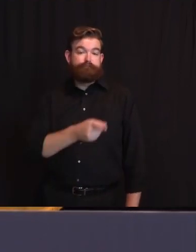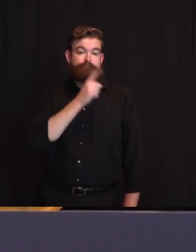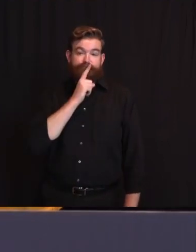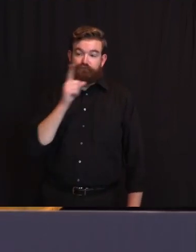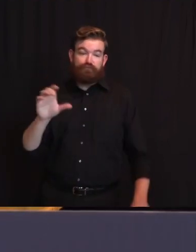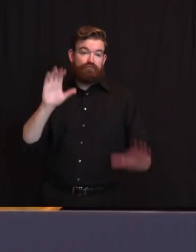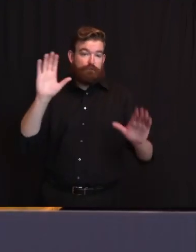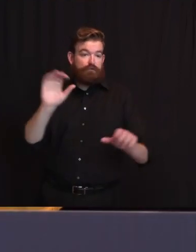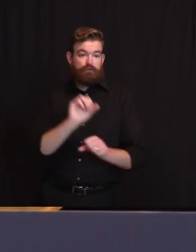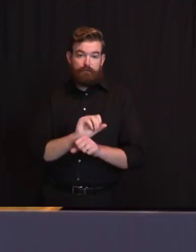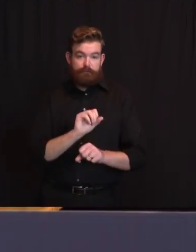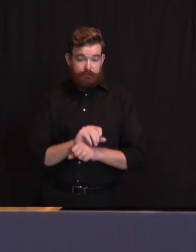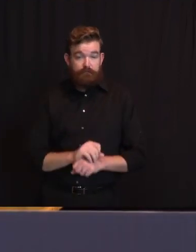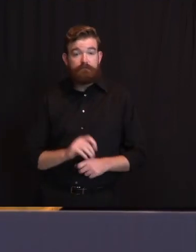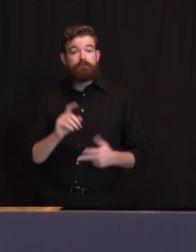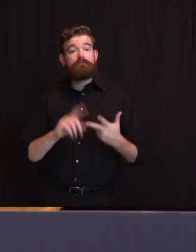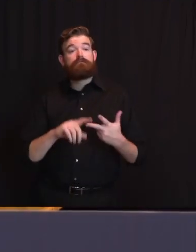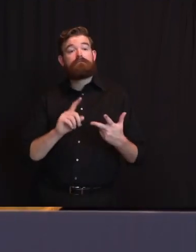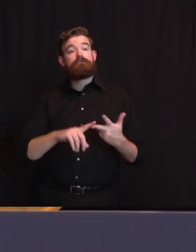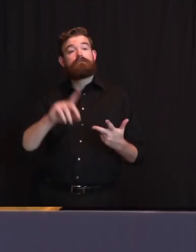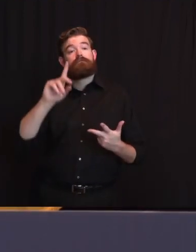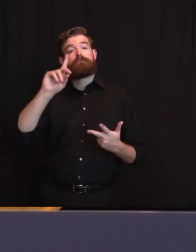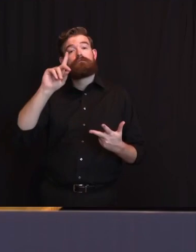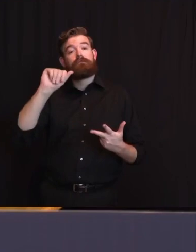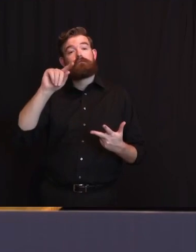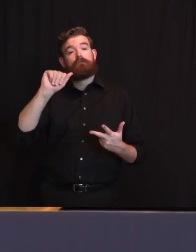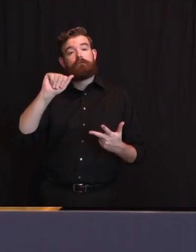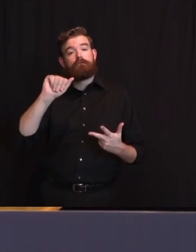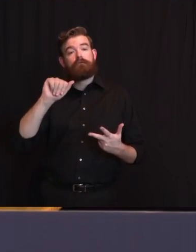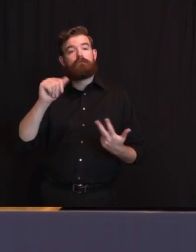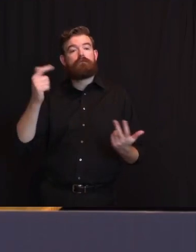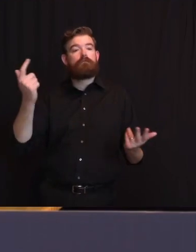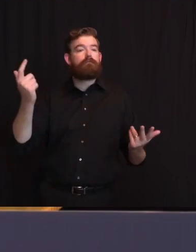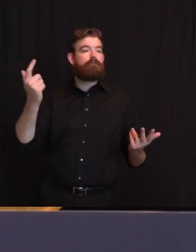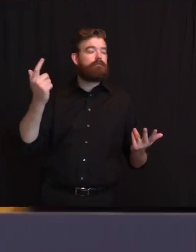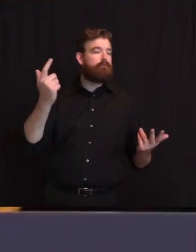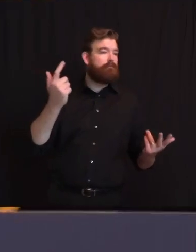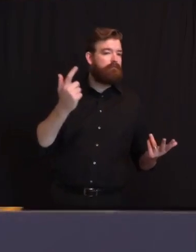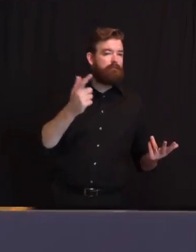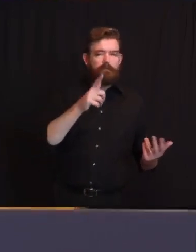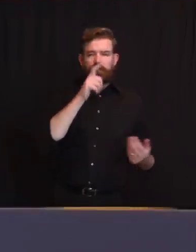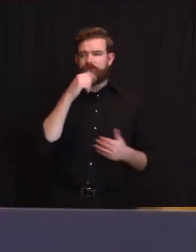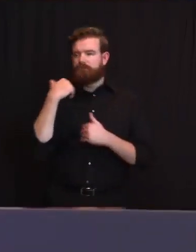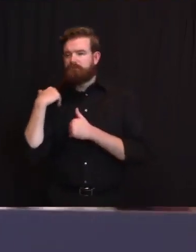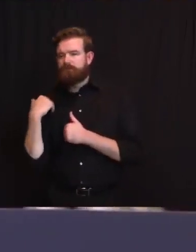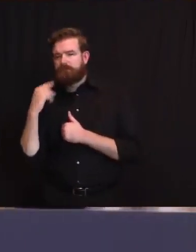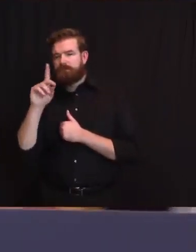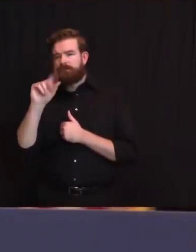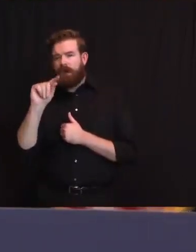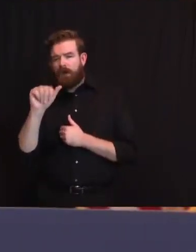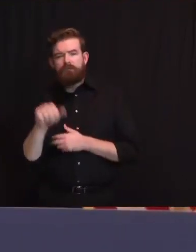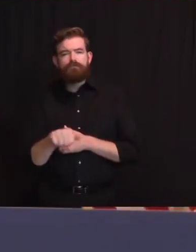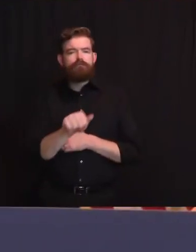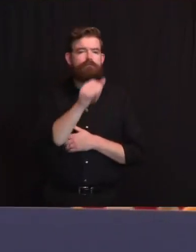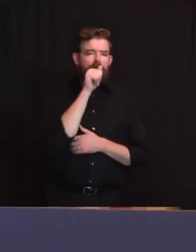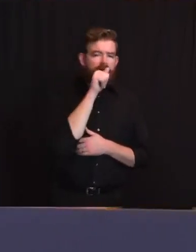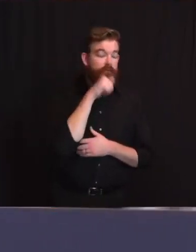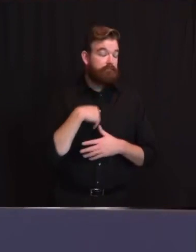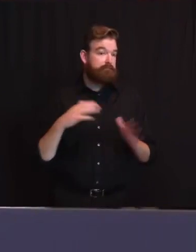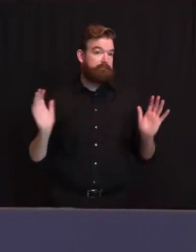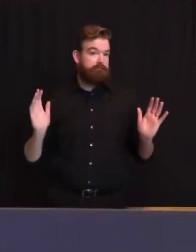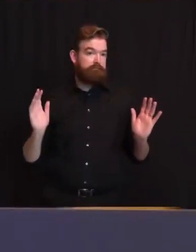data, including the privacy officer. But Judy, anything you have to add to that? I know the zip codes. Listen, we're a state of, I